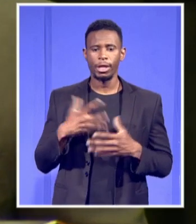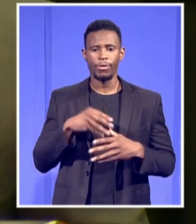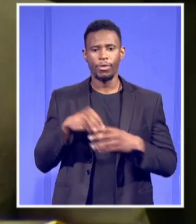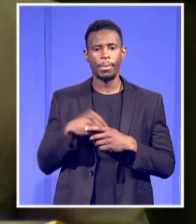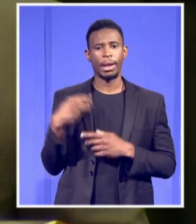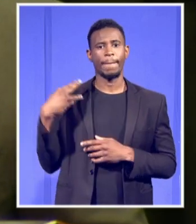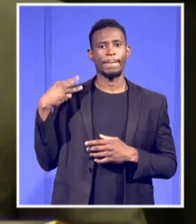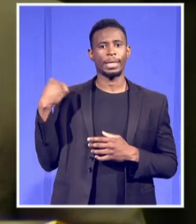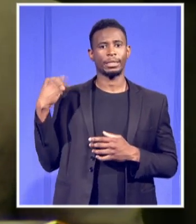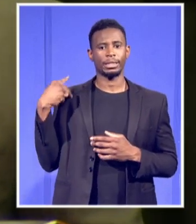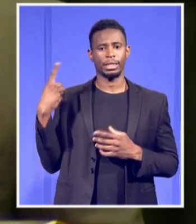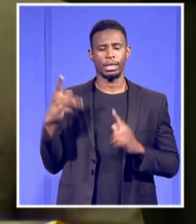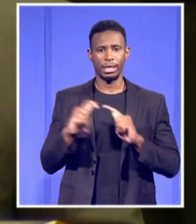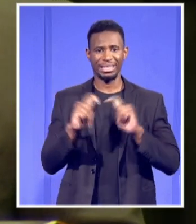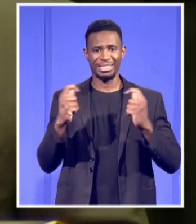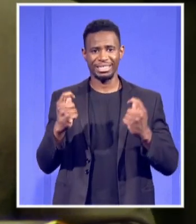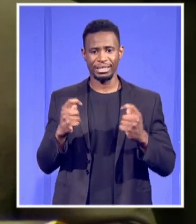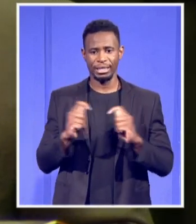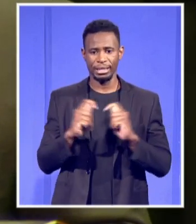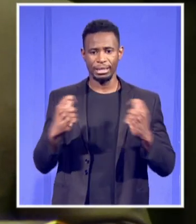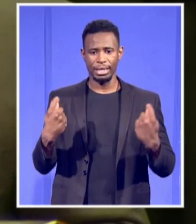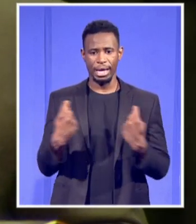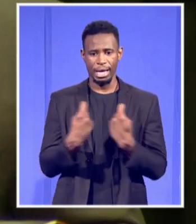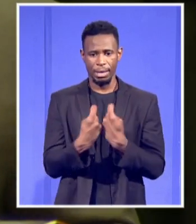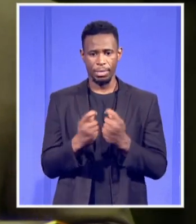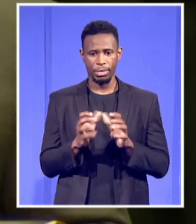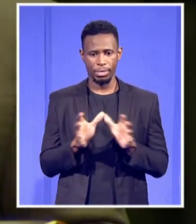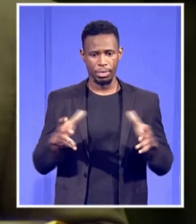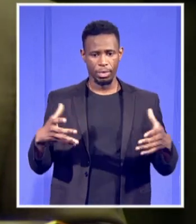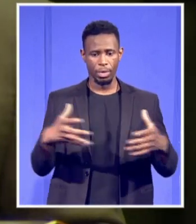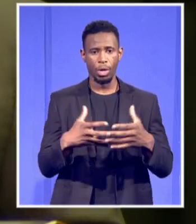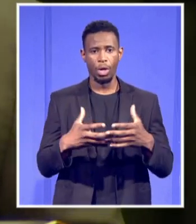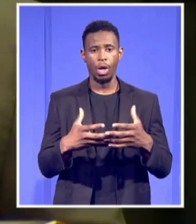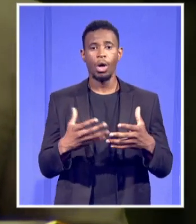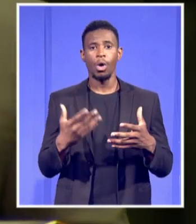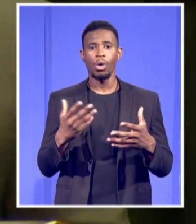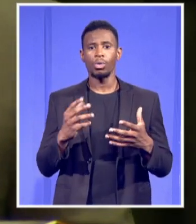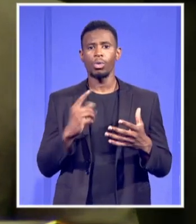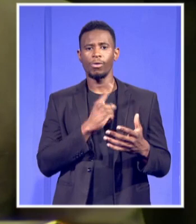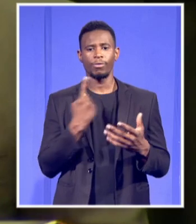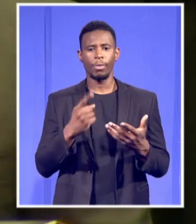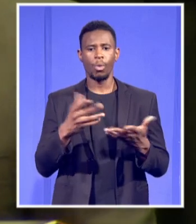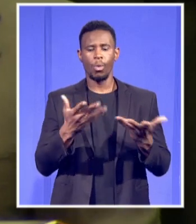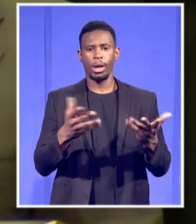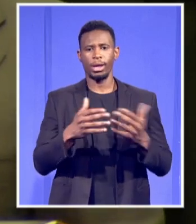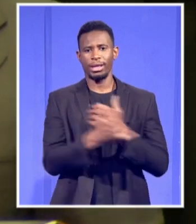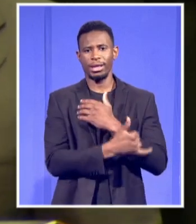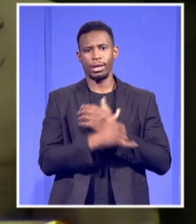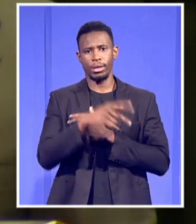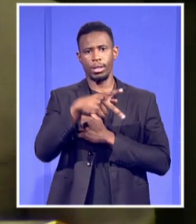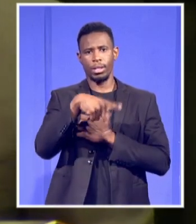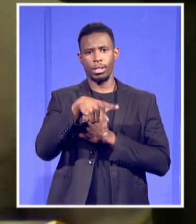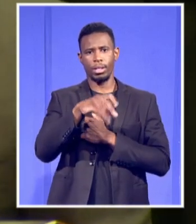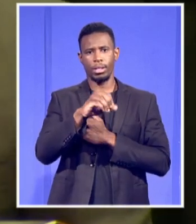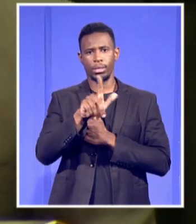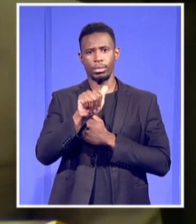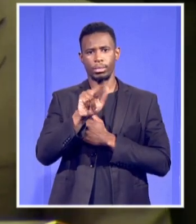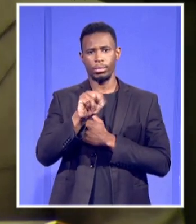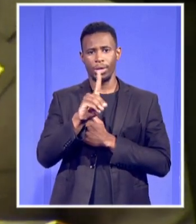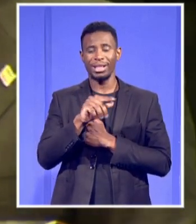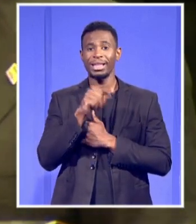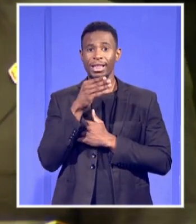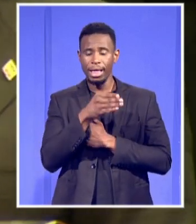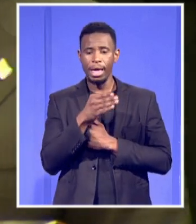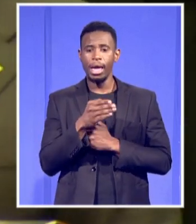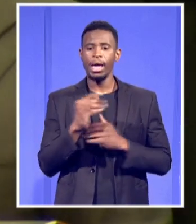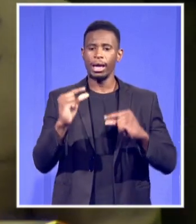the 2022 World Urban Forum in Katowice, Poland, where Ghana again committed